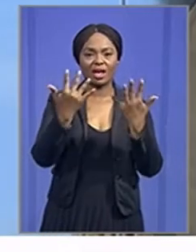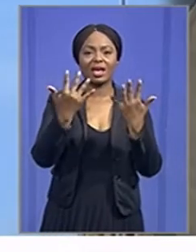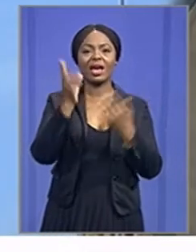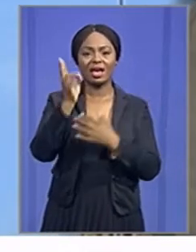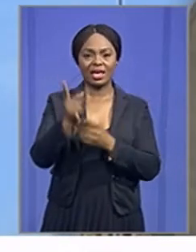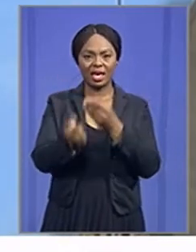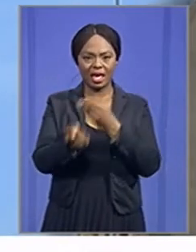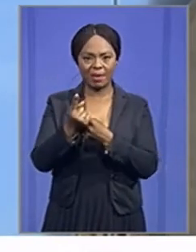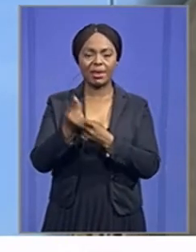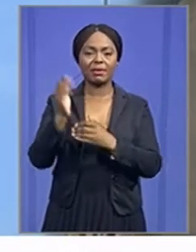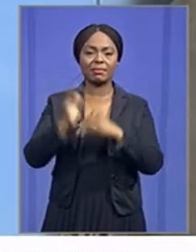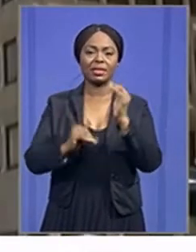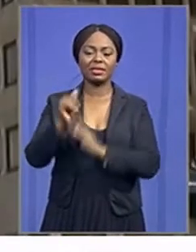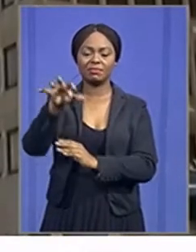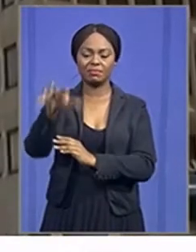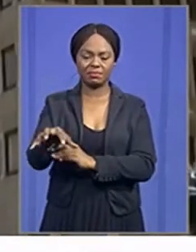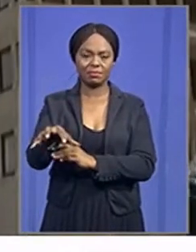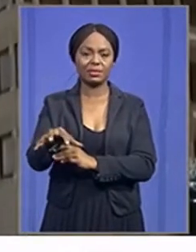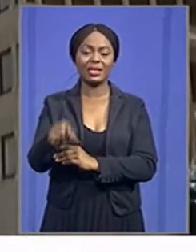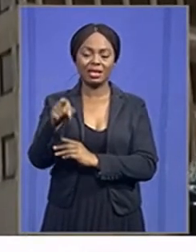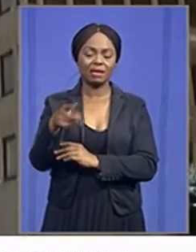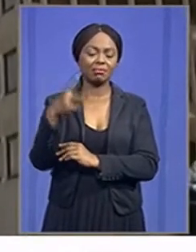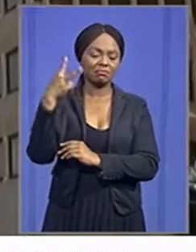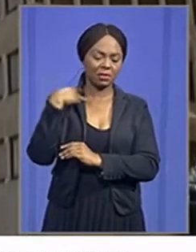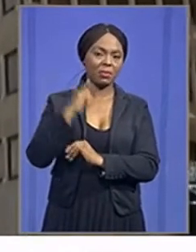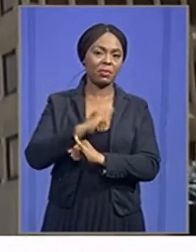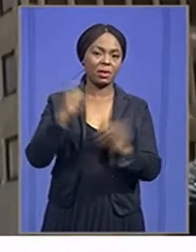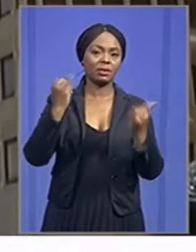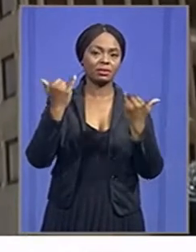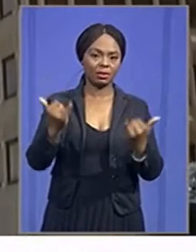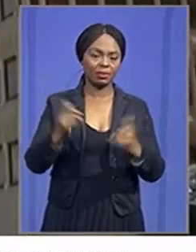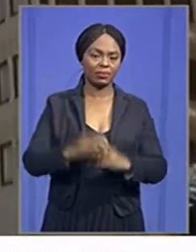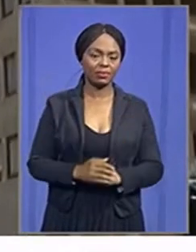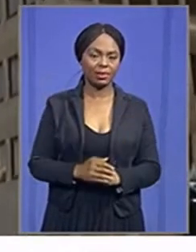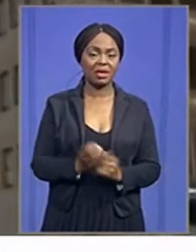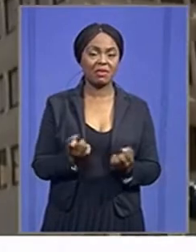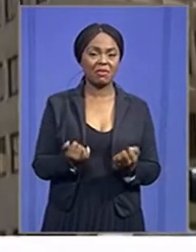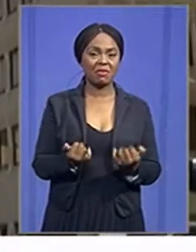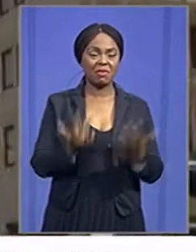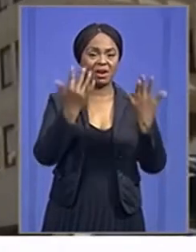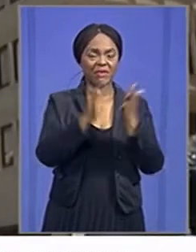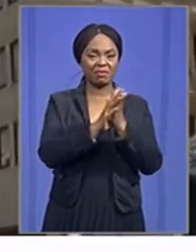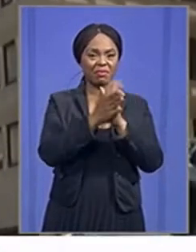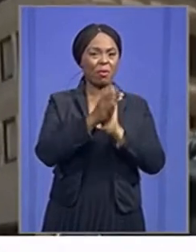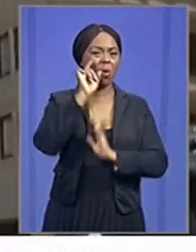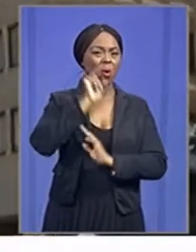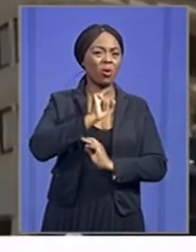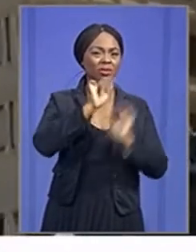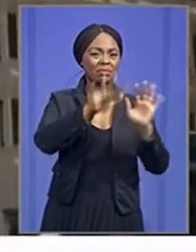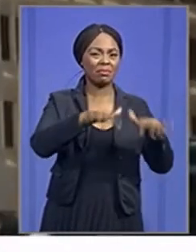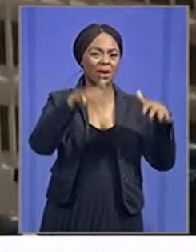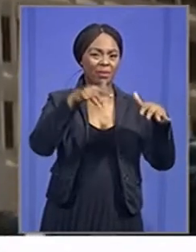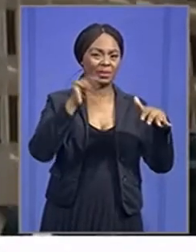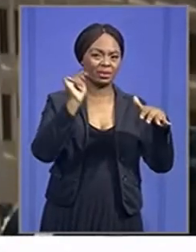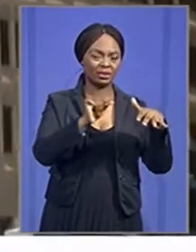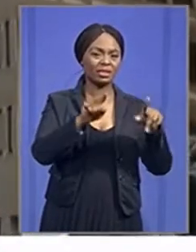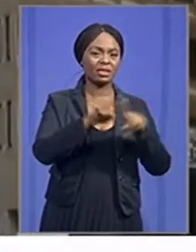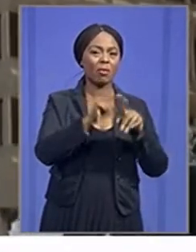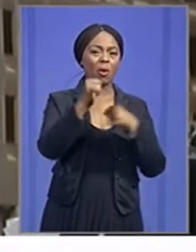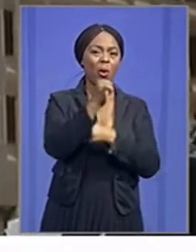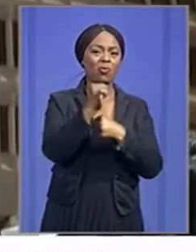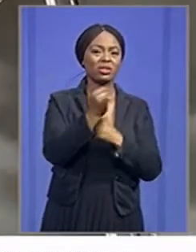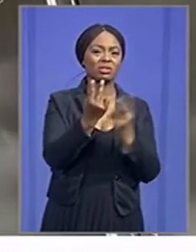mongwe. Tiragalo ye e ba kwešiše bohloko le go feta. Mollo o sentše moago wa kgale wa palamente le dikantoro tše